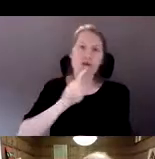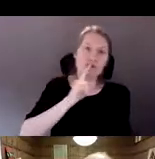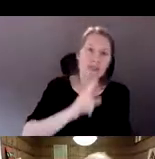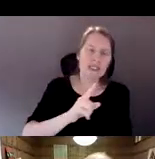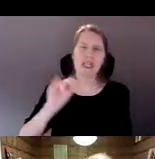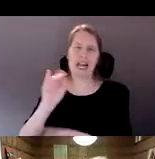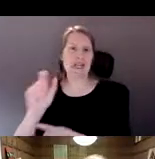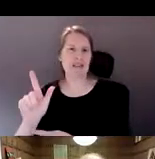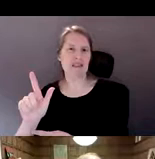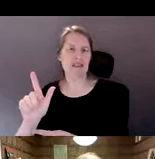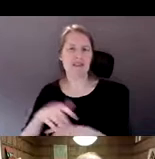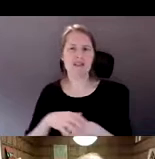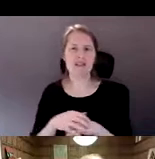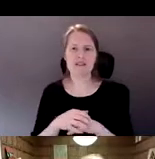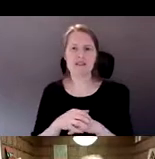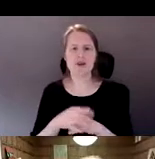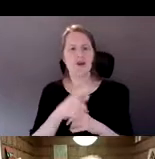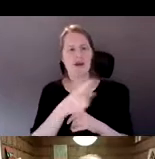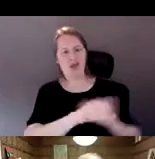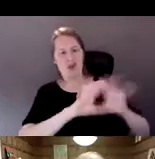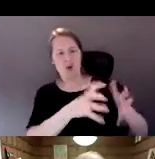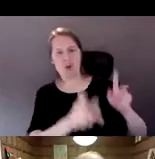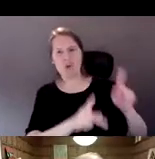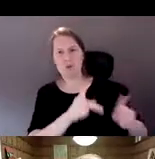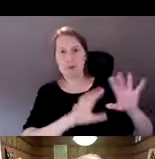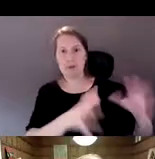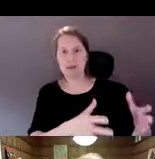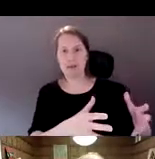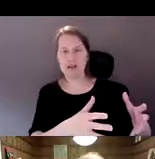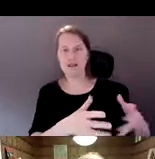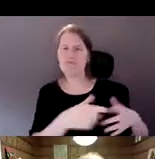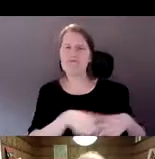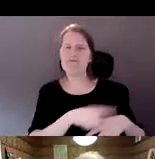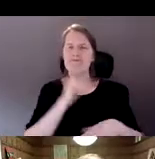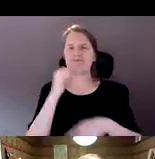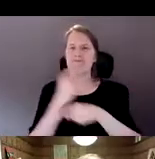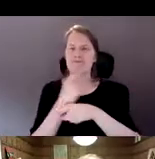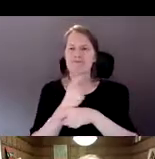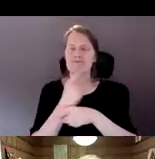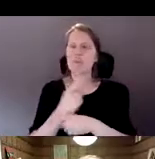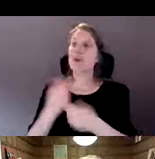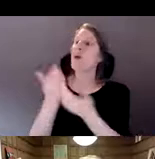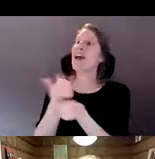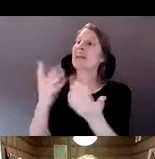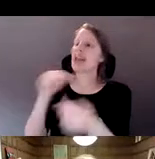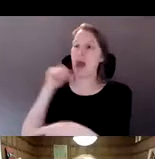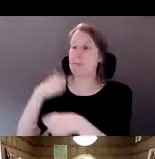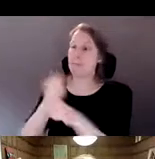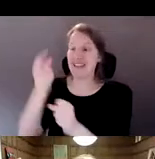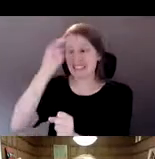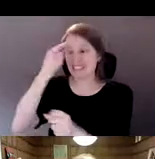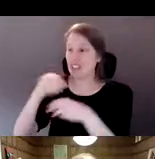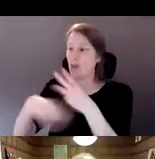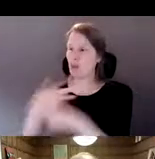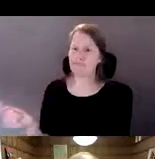ideal. So it became a basic concept with which to criticize and make sense of the world. Now,